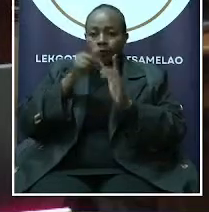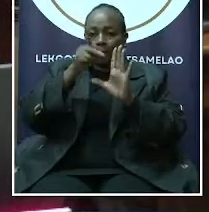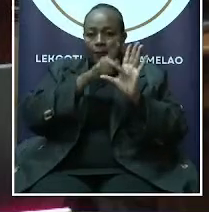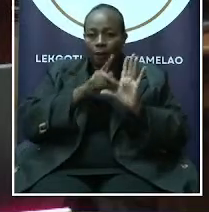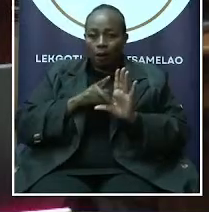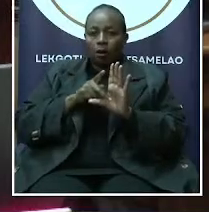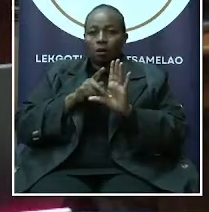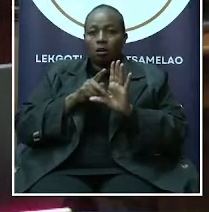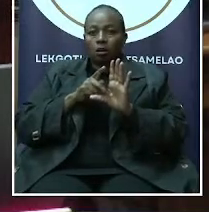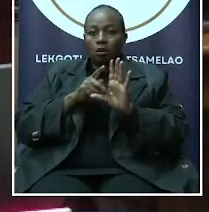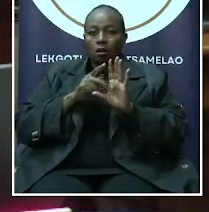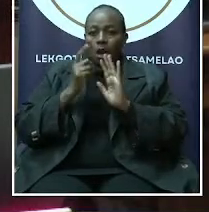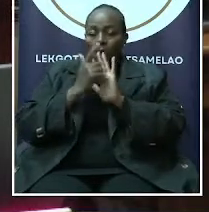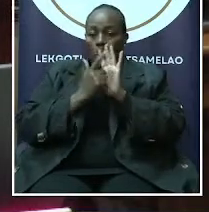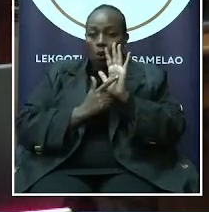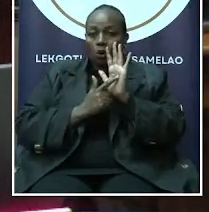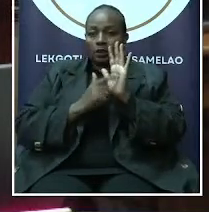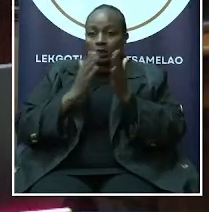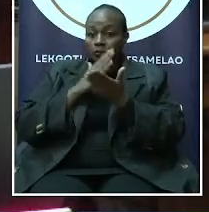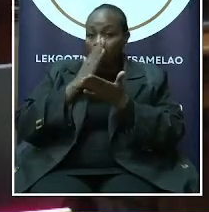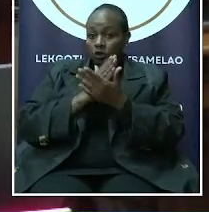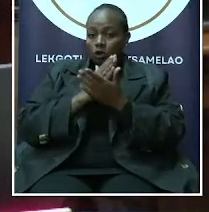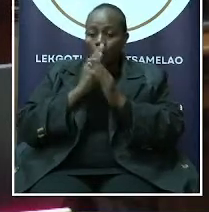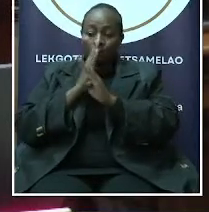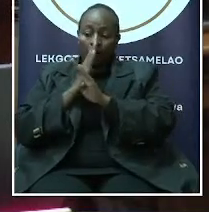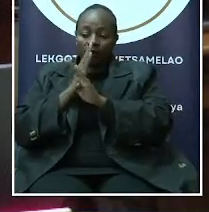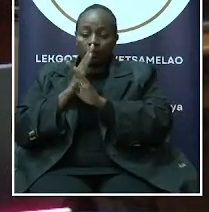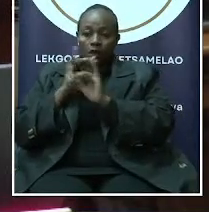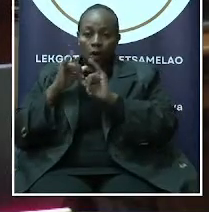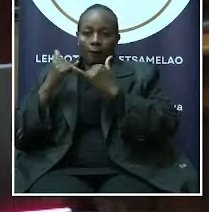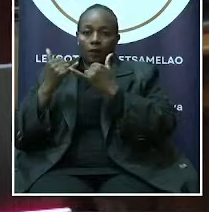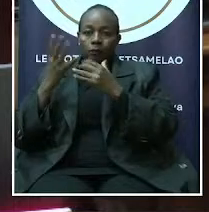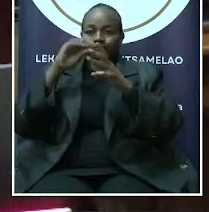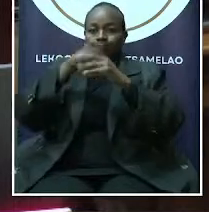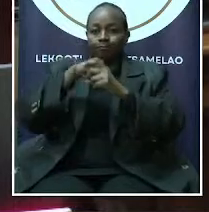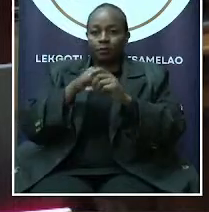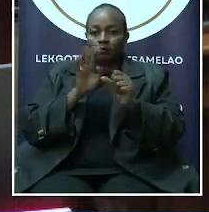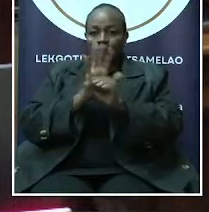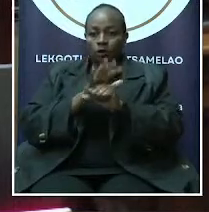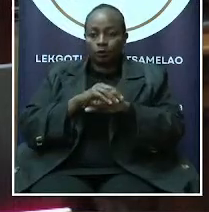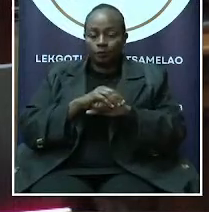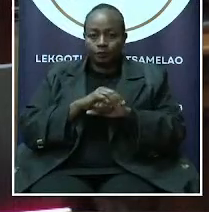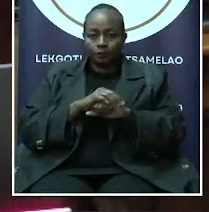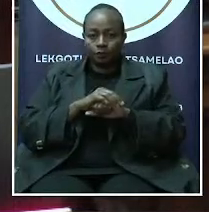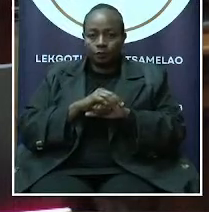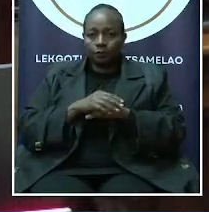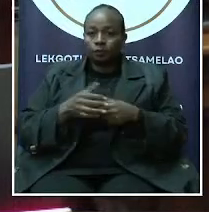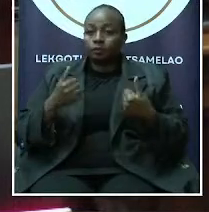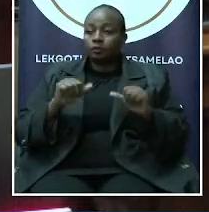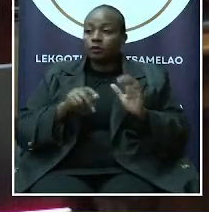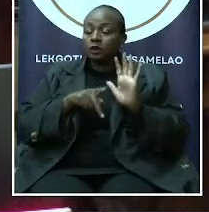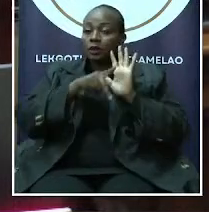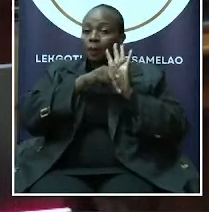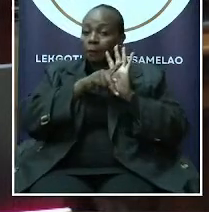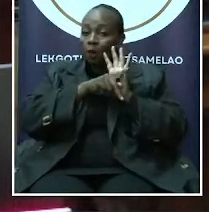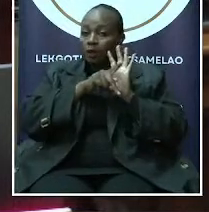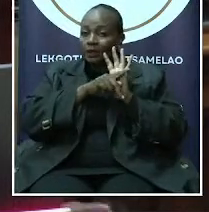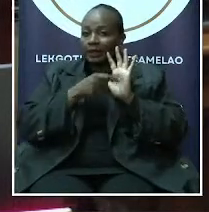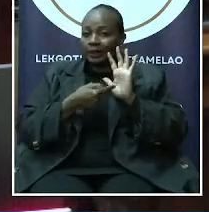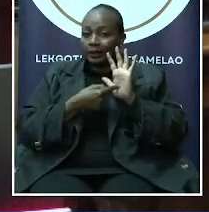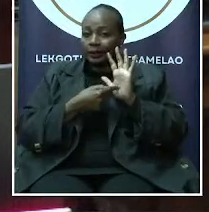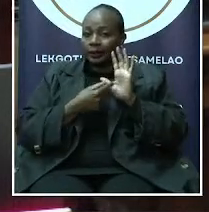legislative measures that incentivize private sector involvement. The policy will do the